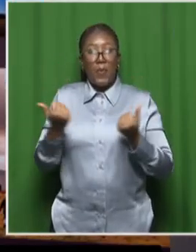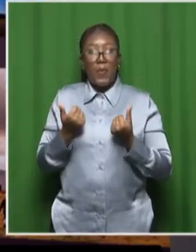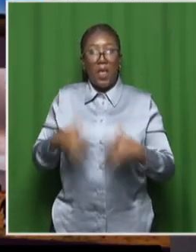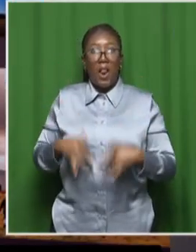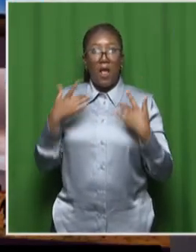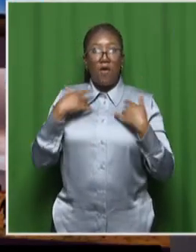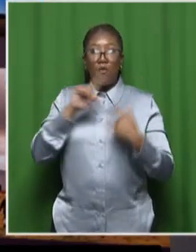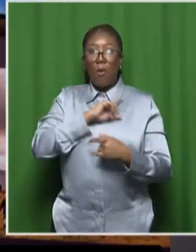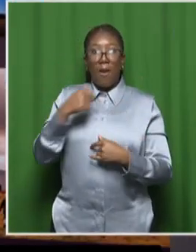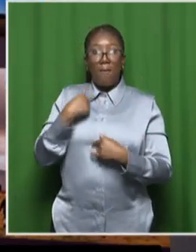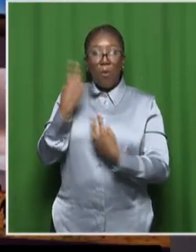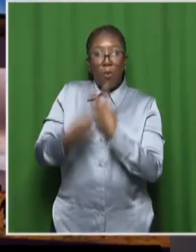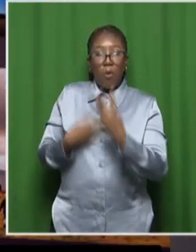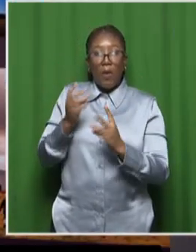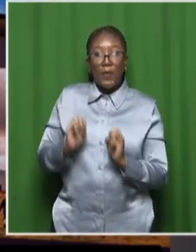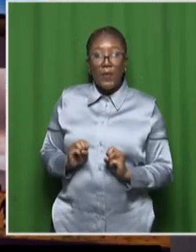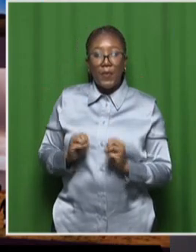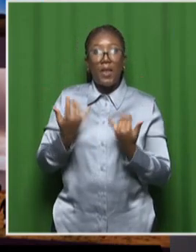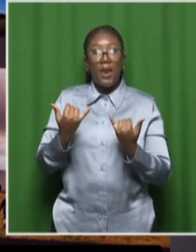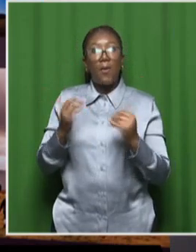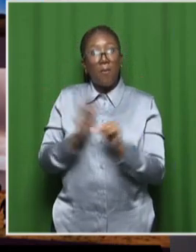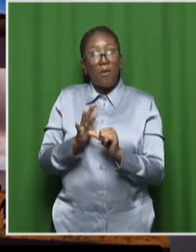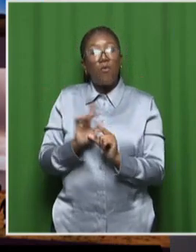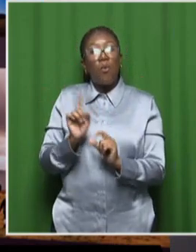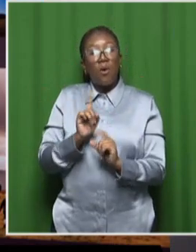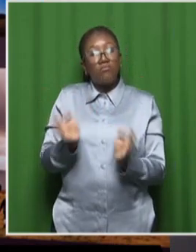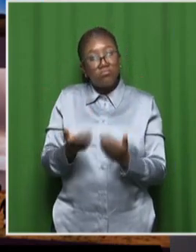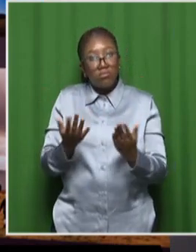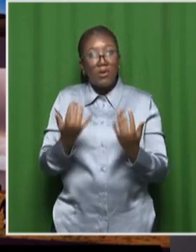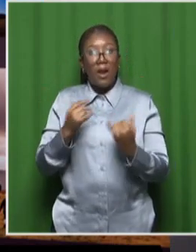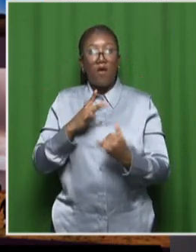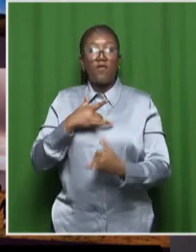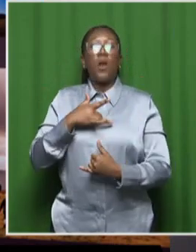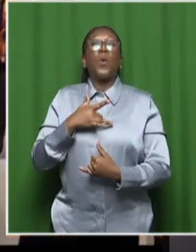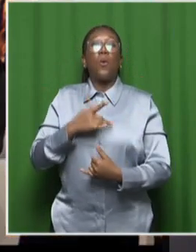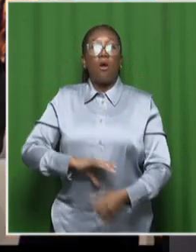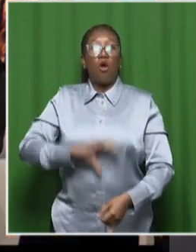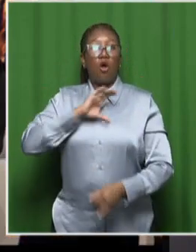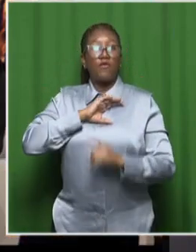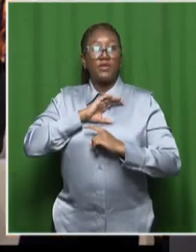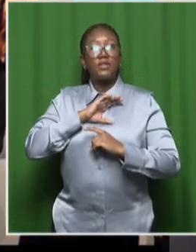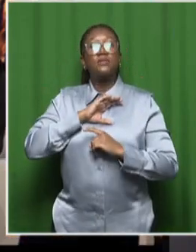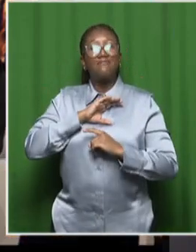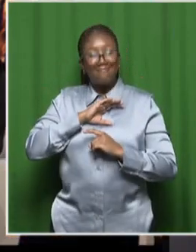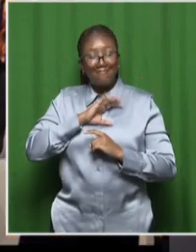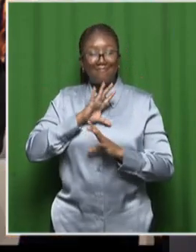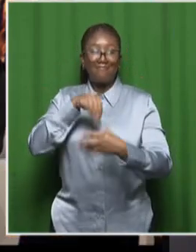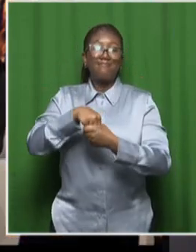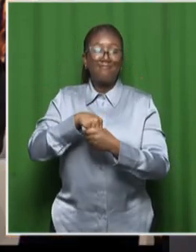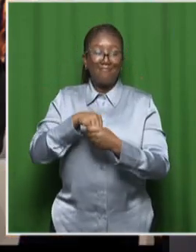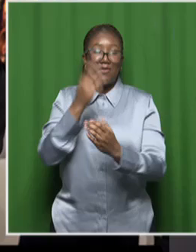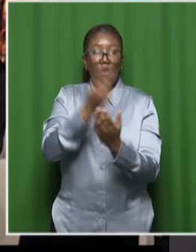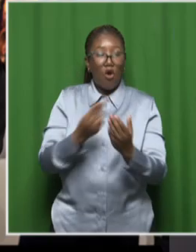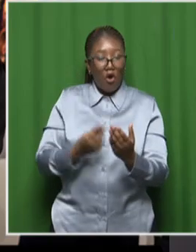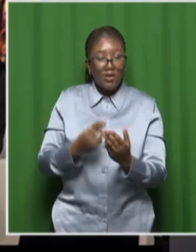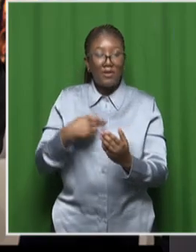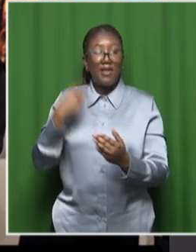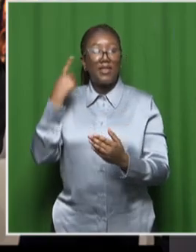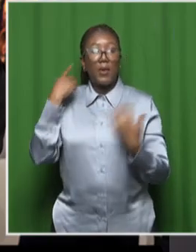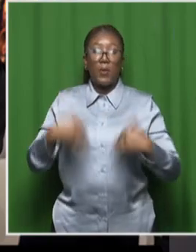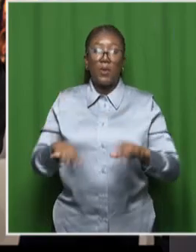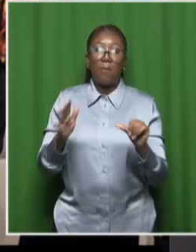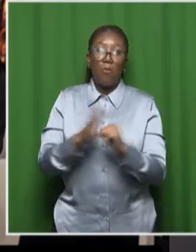find the balance and present an authentic and cohesive narrative. I think for me, it was something that